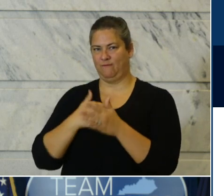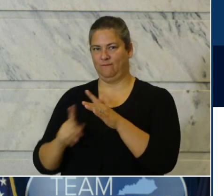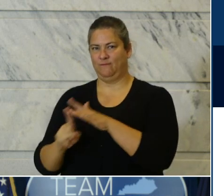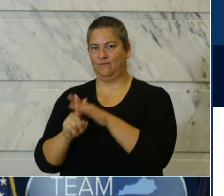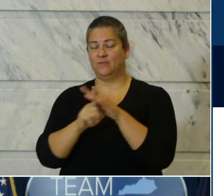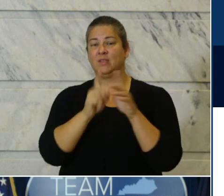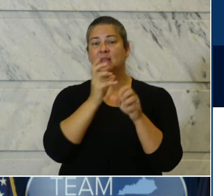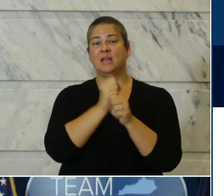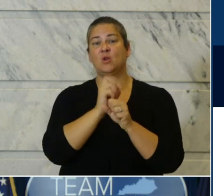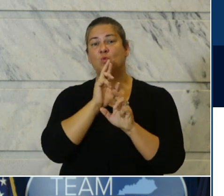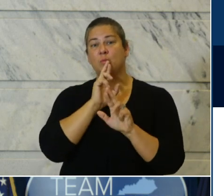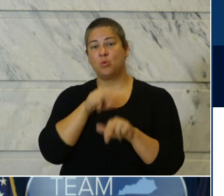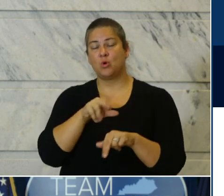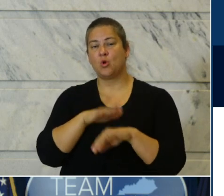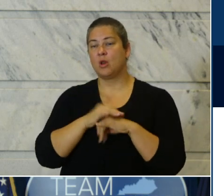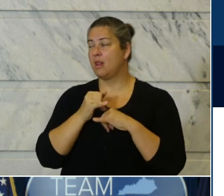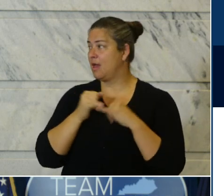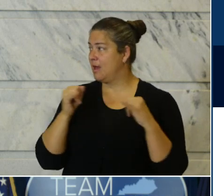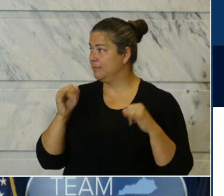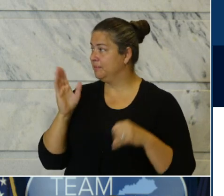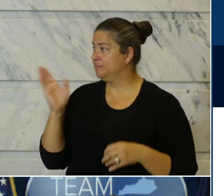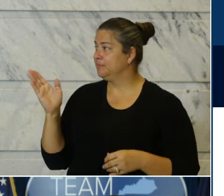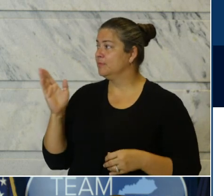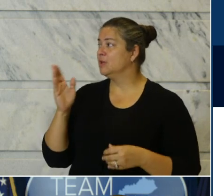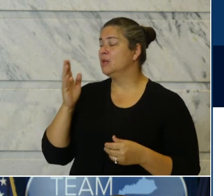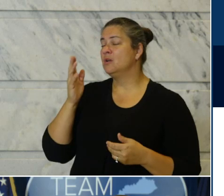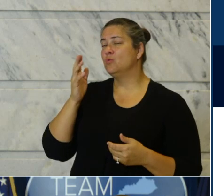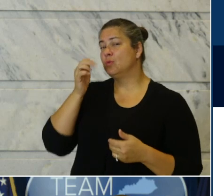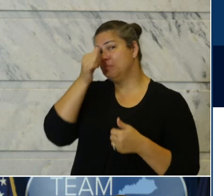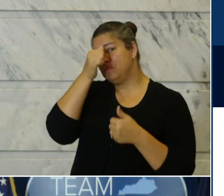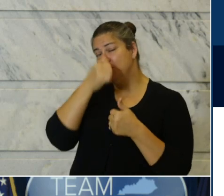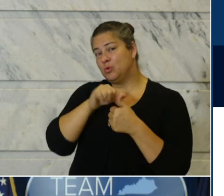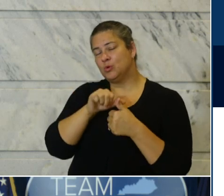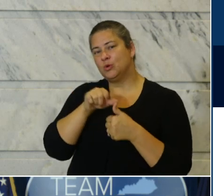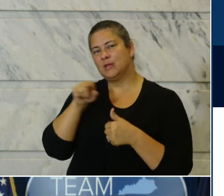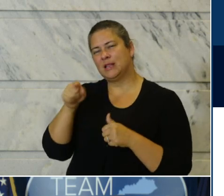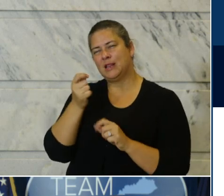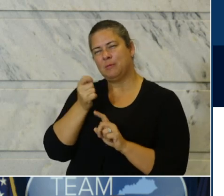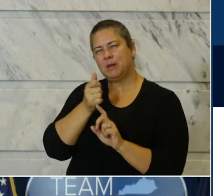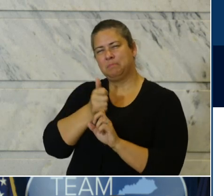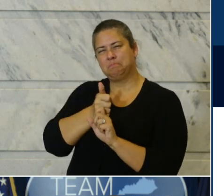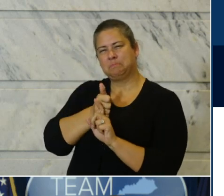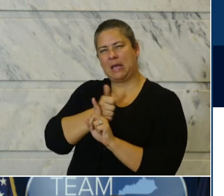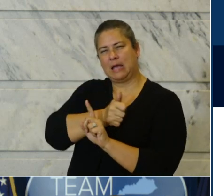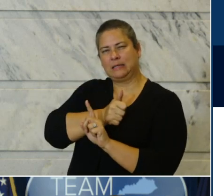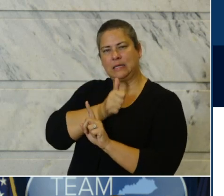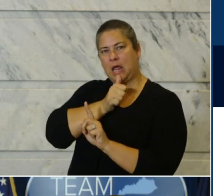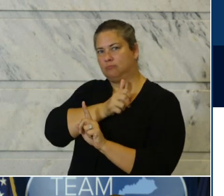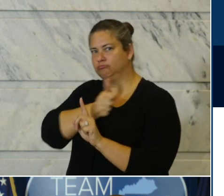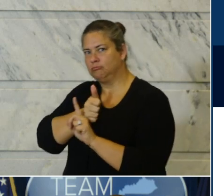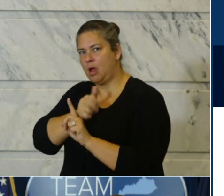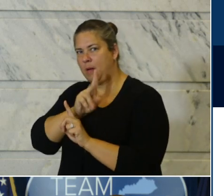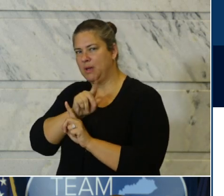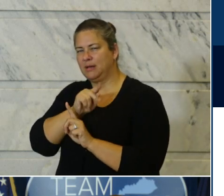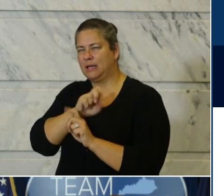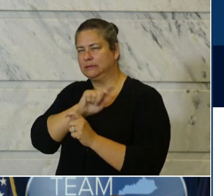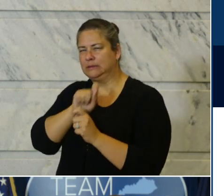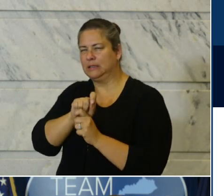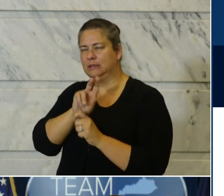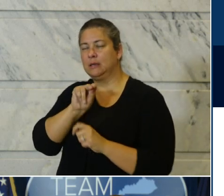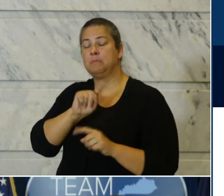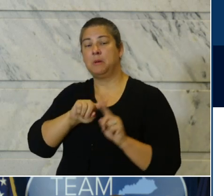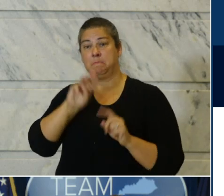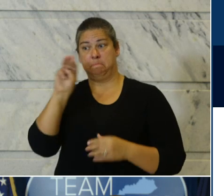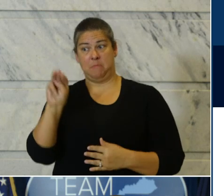full report online. Remember, it is behind the news that you would get. And coming up on Monday is